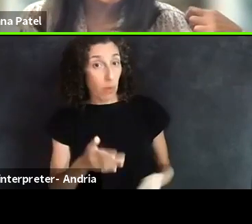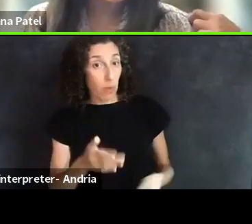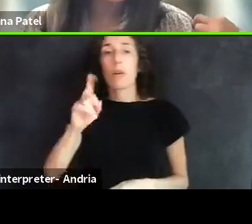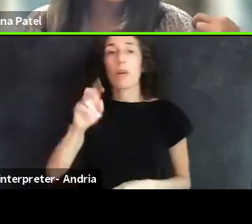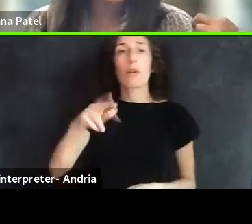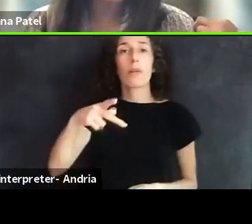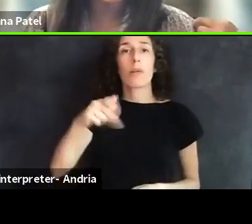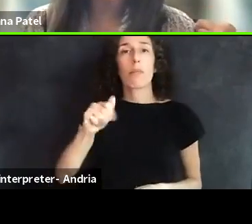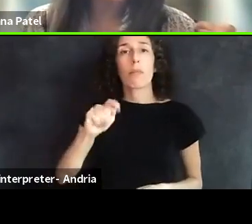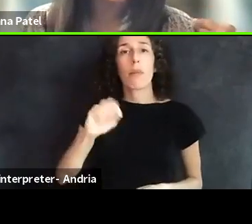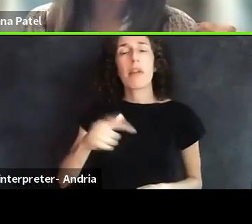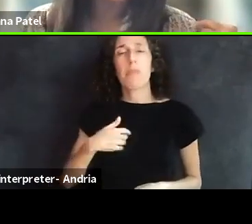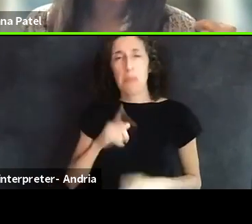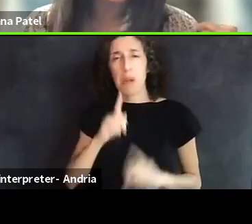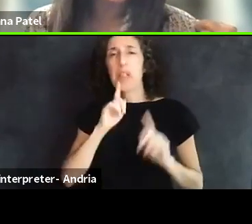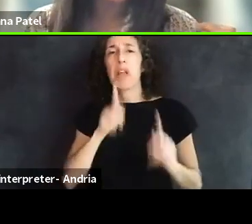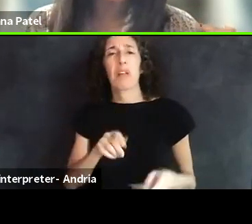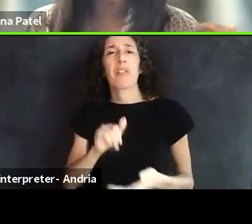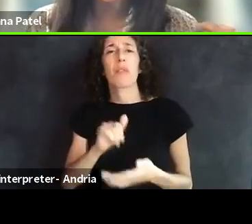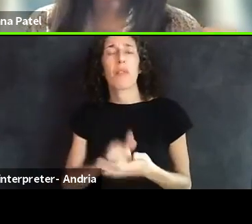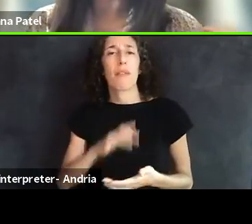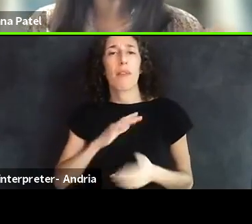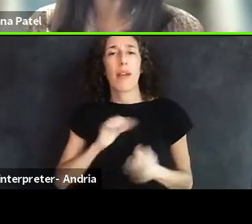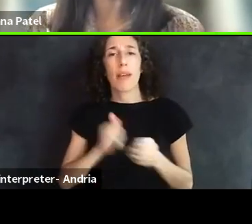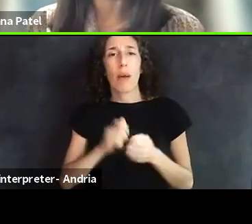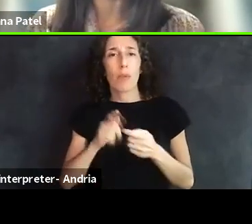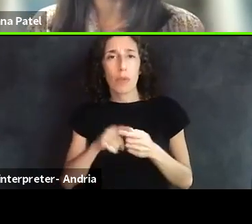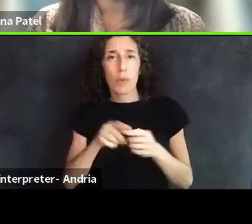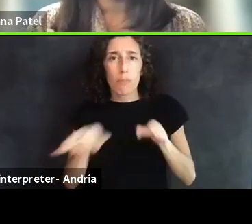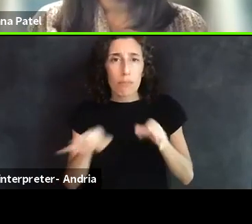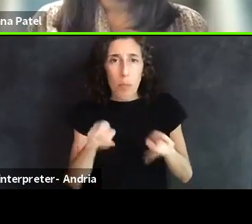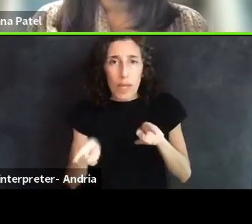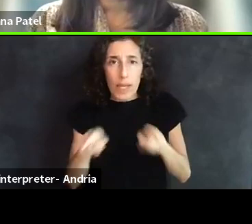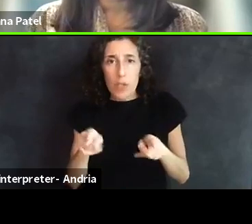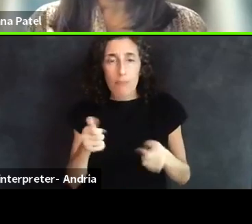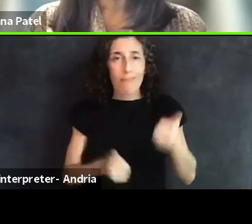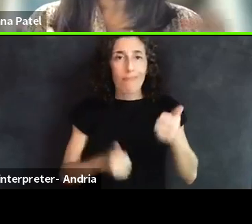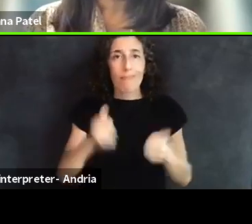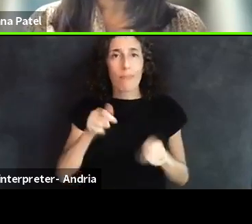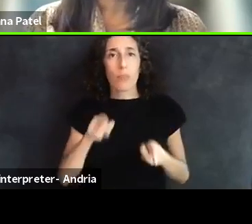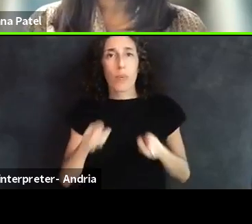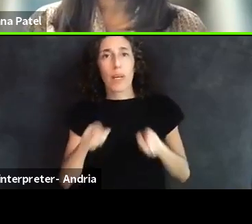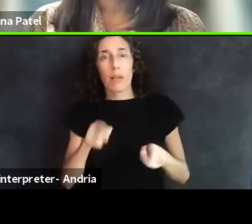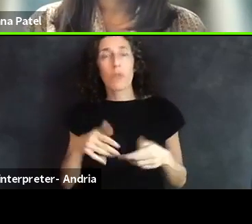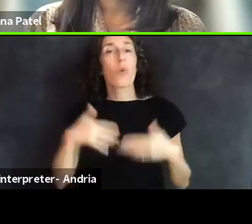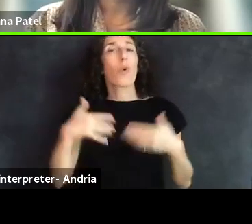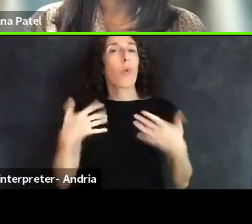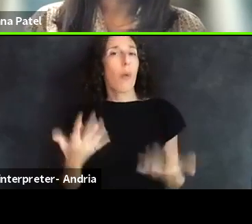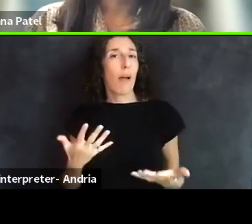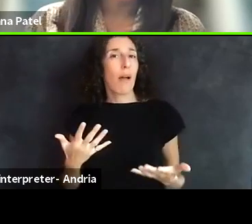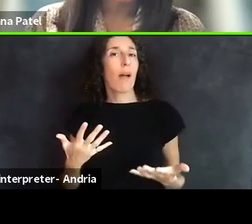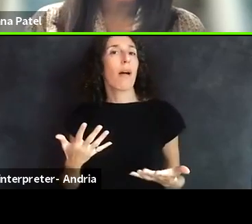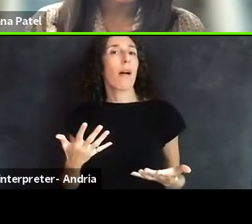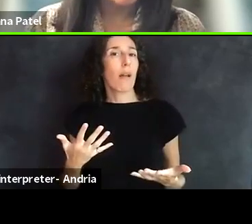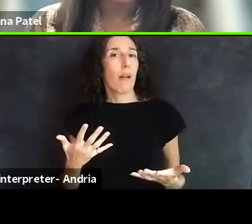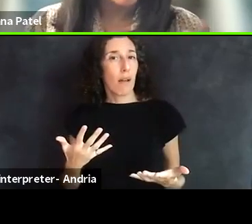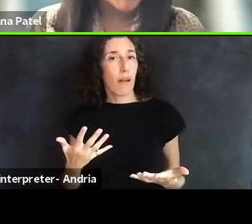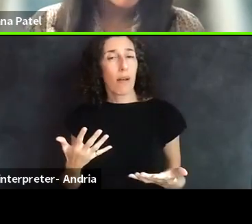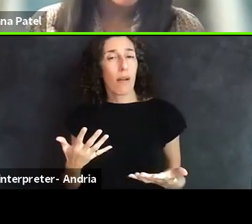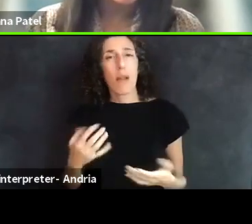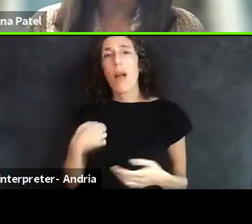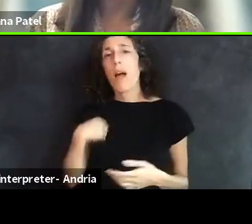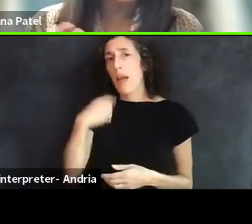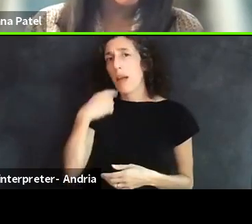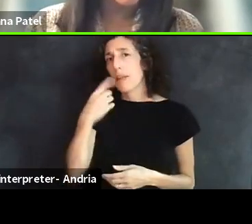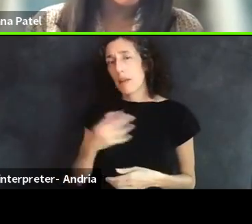that I always use when I'm speaking to individuals about this, which is oftentimes when you're having an intrusive